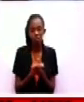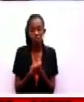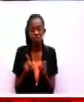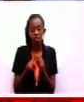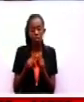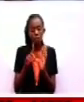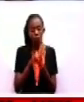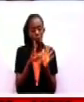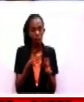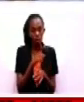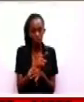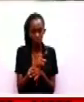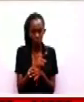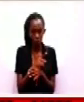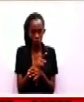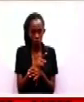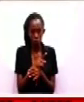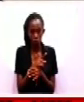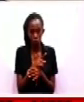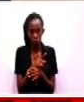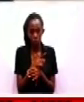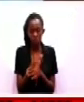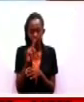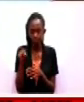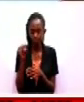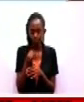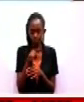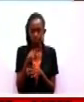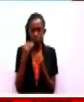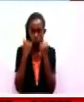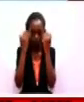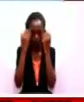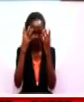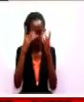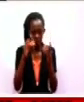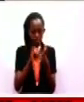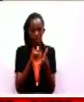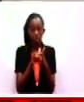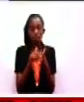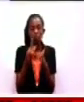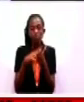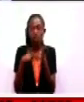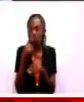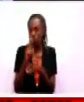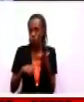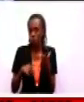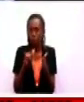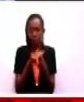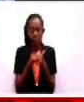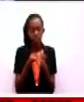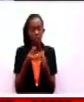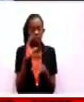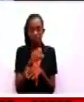wak wa msaki weekly futa ameku Vik mAh hio kuta na uam Huo kwa kila amek Kama kuma